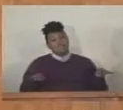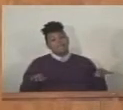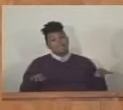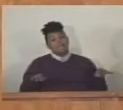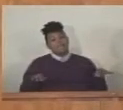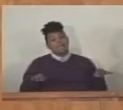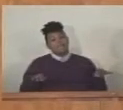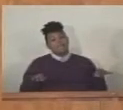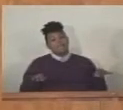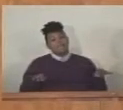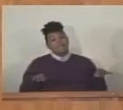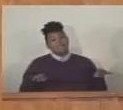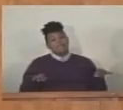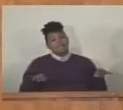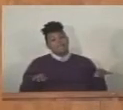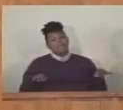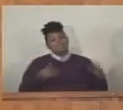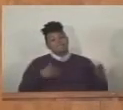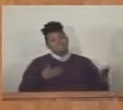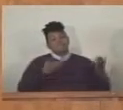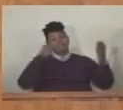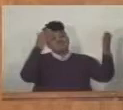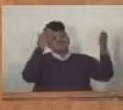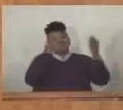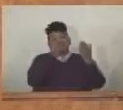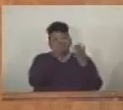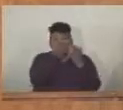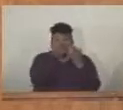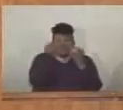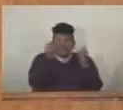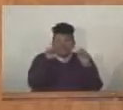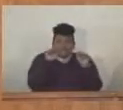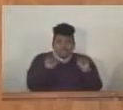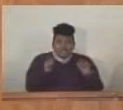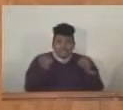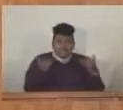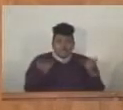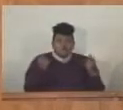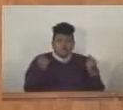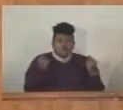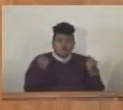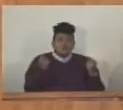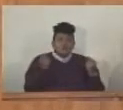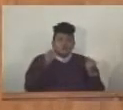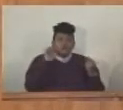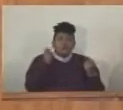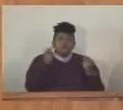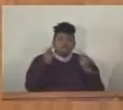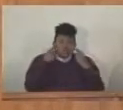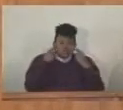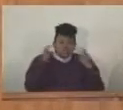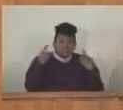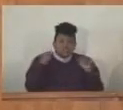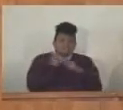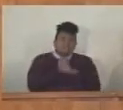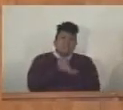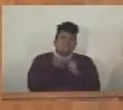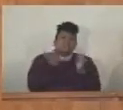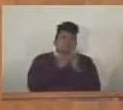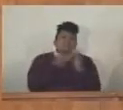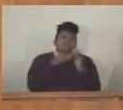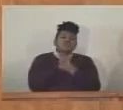Mr. President, let me suggest some low-hanging fruits that can be picked in a successful fight against